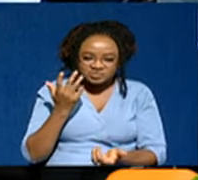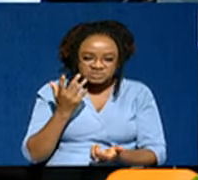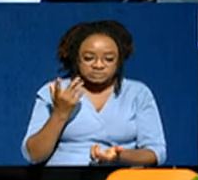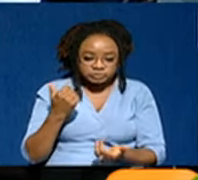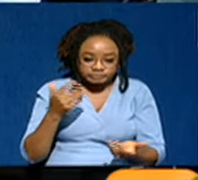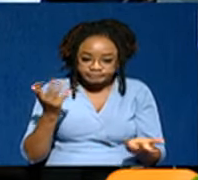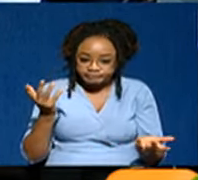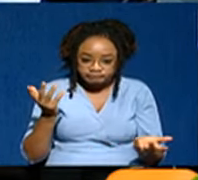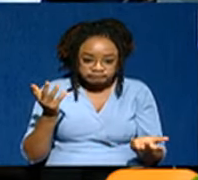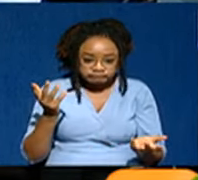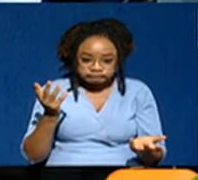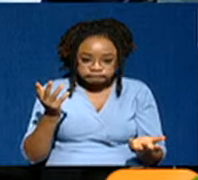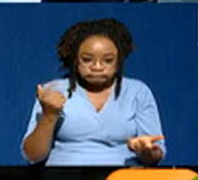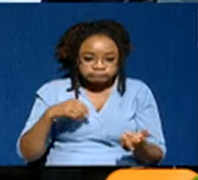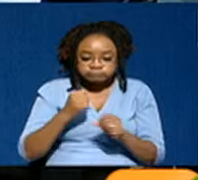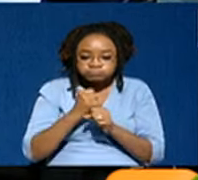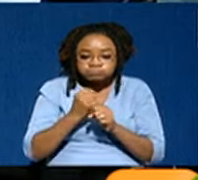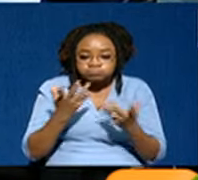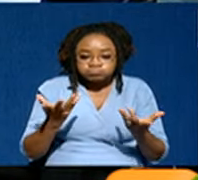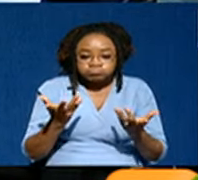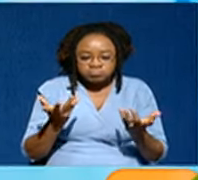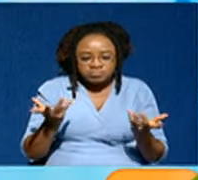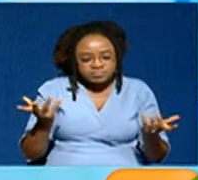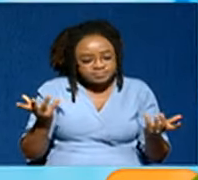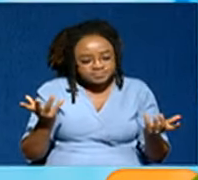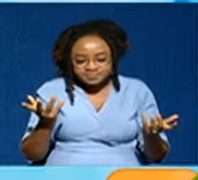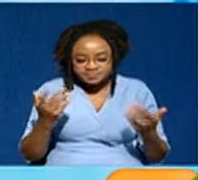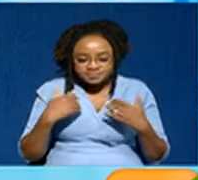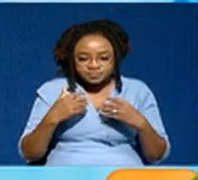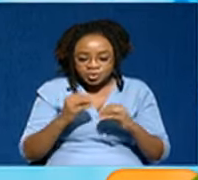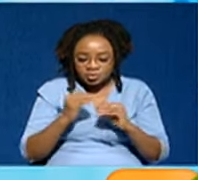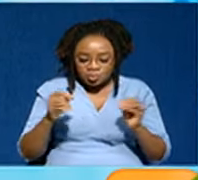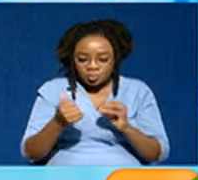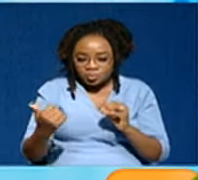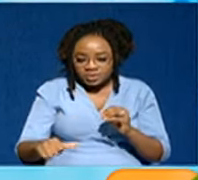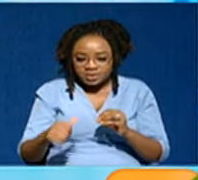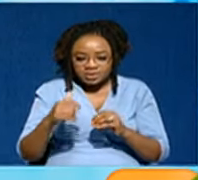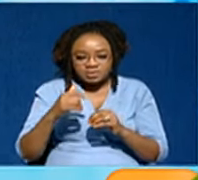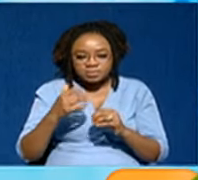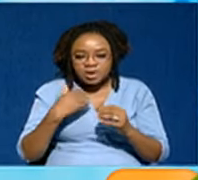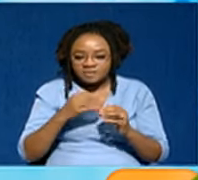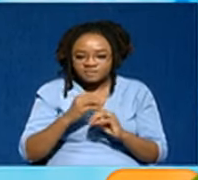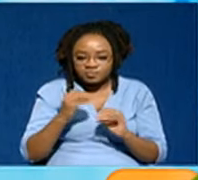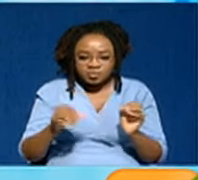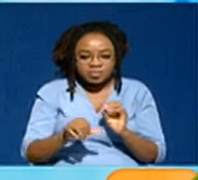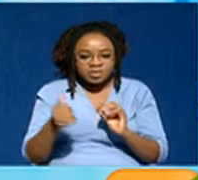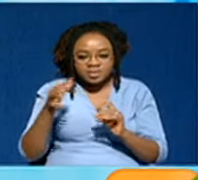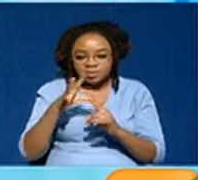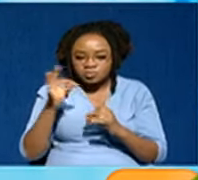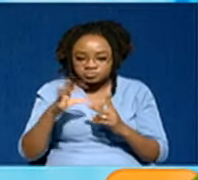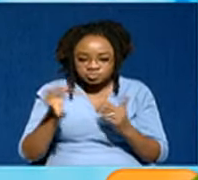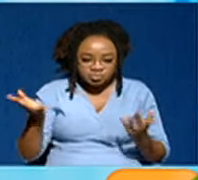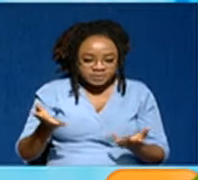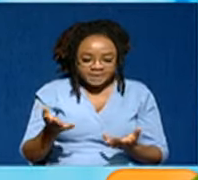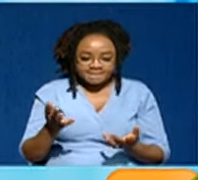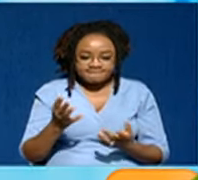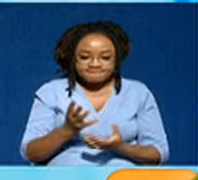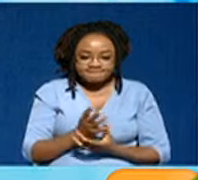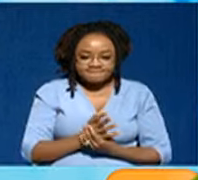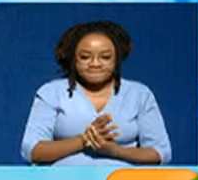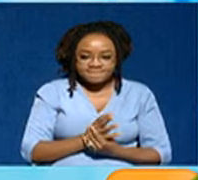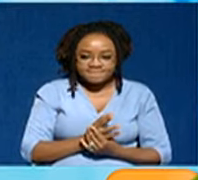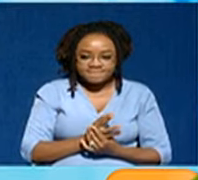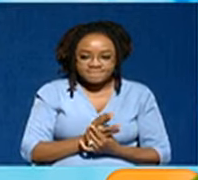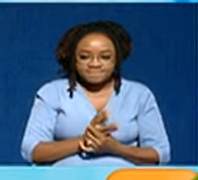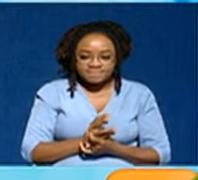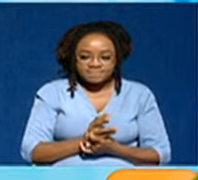as clinic officers? I think we don't have actually any other option. And this is where usually